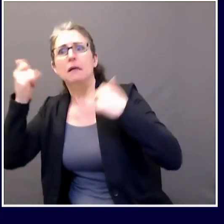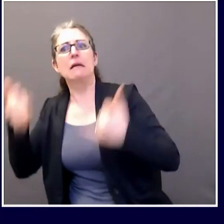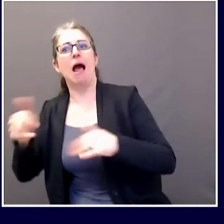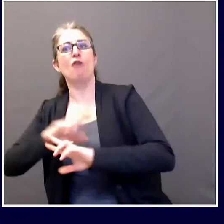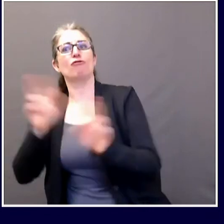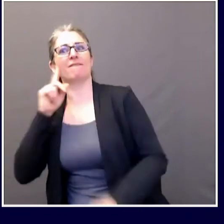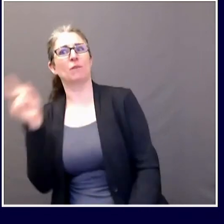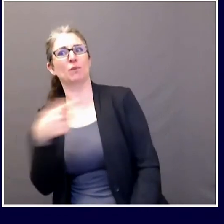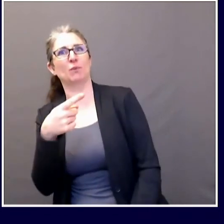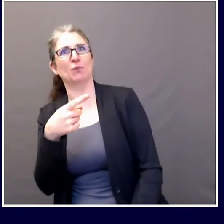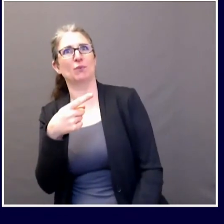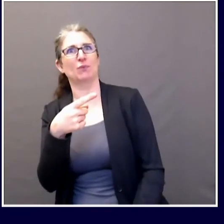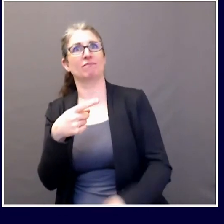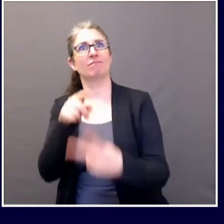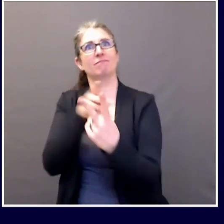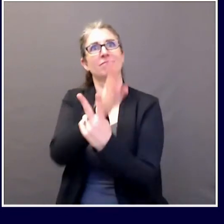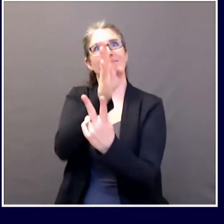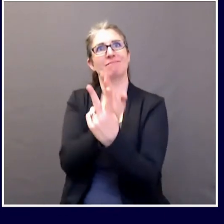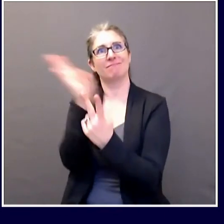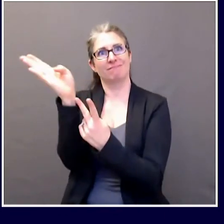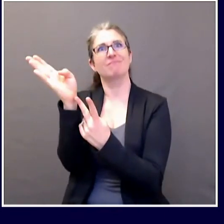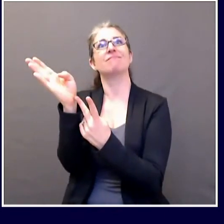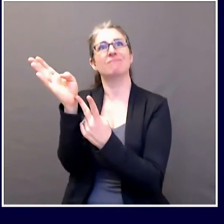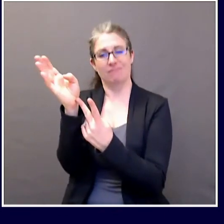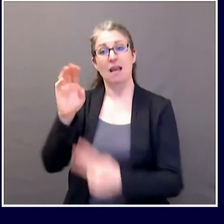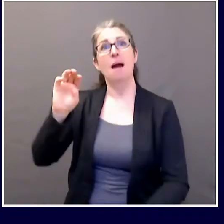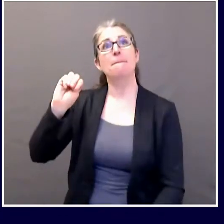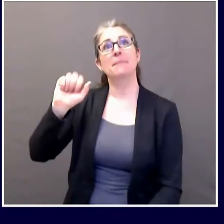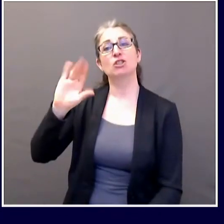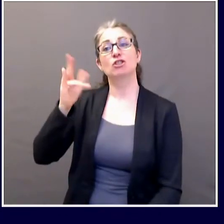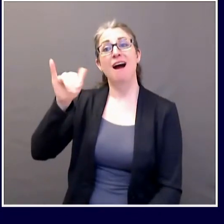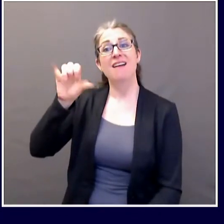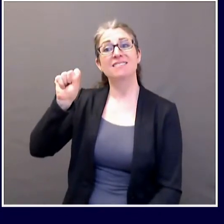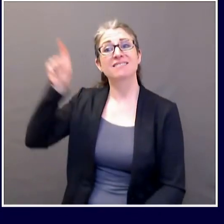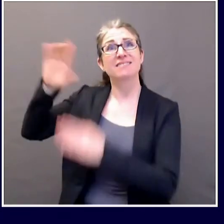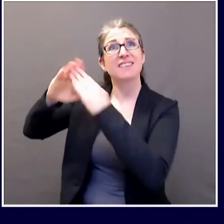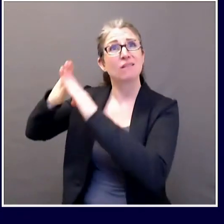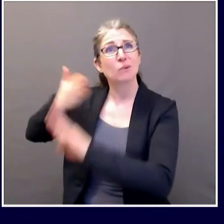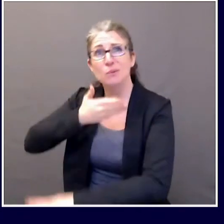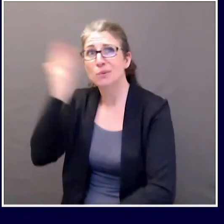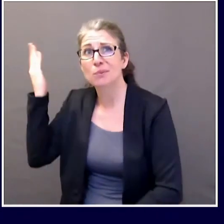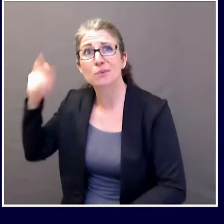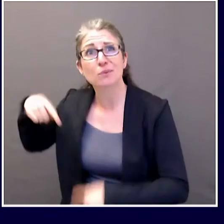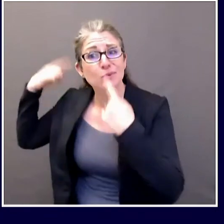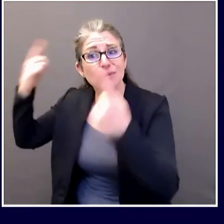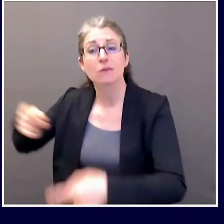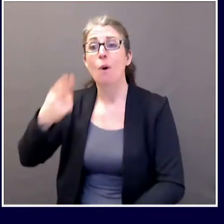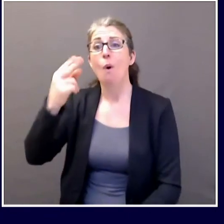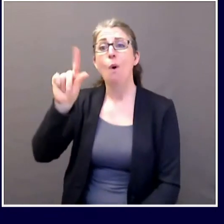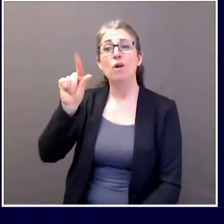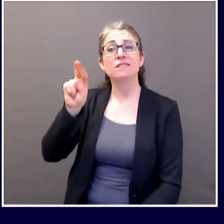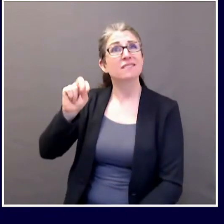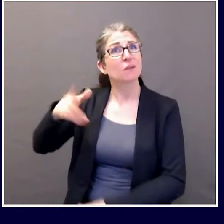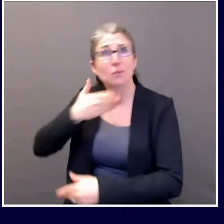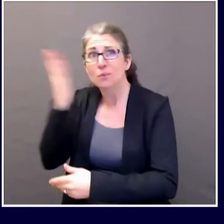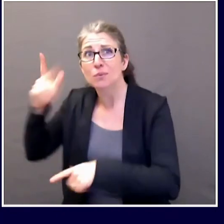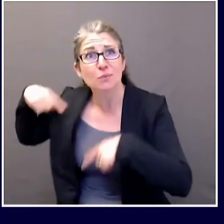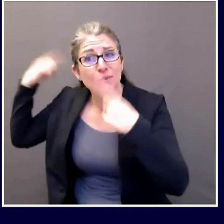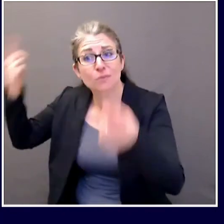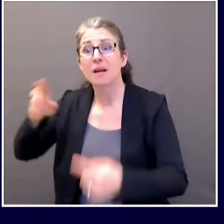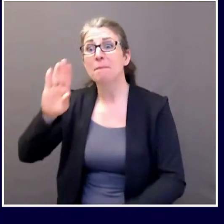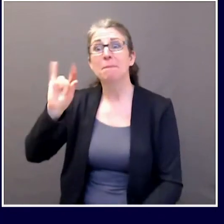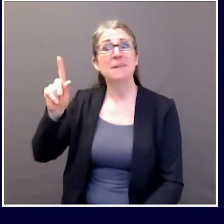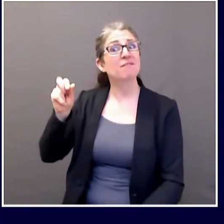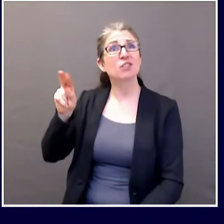Holton, Biddeford, and Bethel. A number of other Walgreens locations continue to offer antigen tests, but